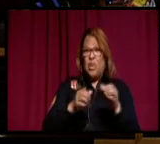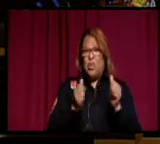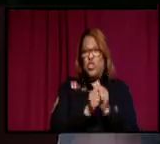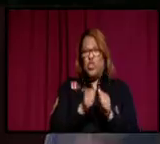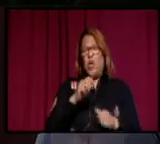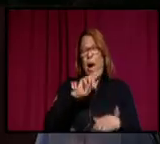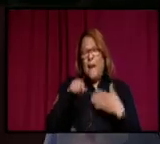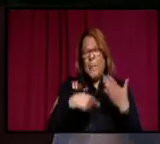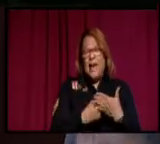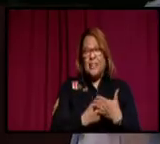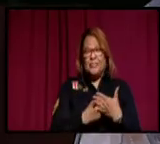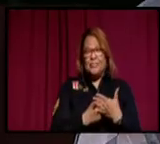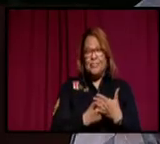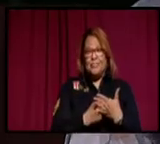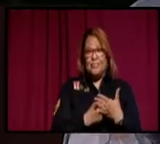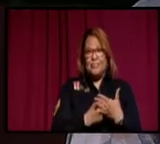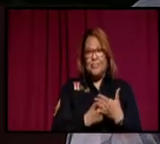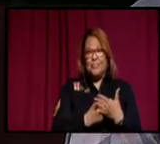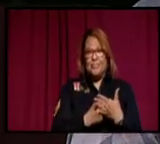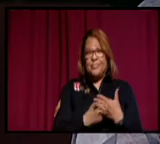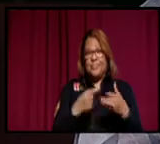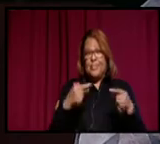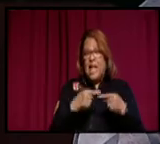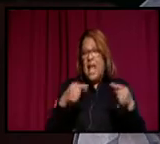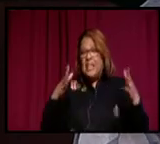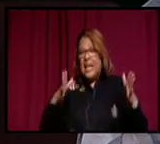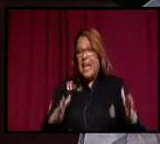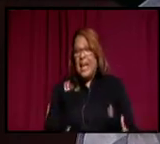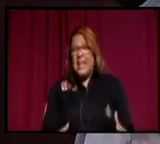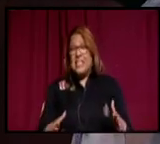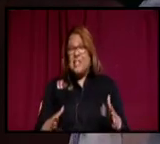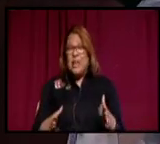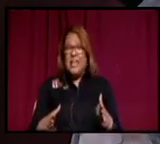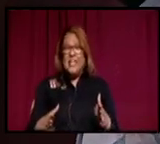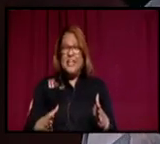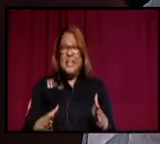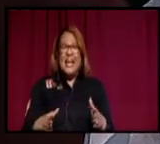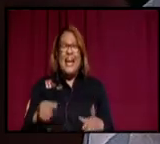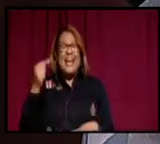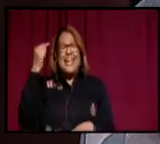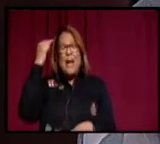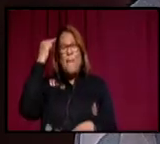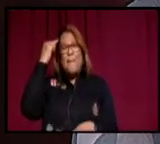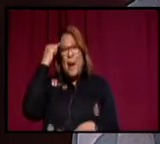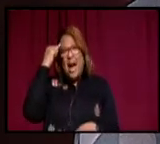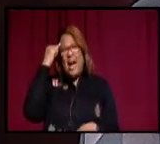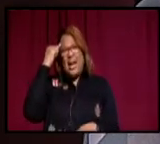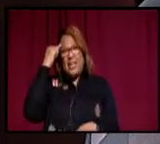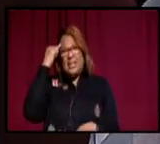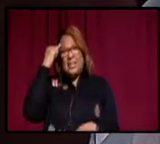moments. Hallelujah. I want to praise encourage the saints that the enemy has struck them, as Pastor Denise said, in their minds and want them to lose their